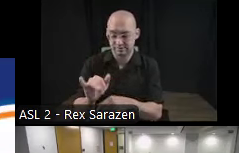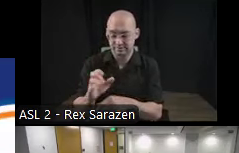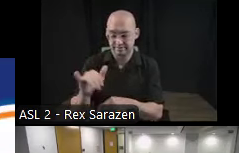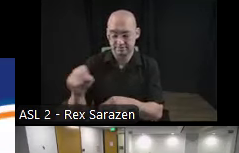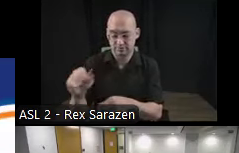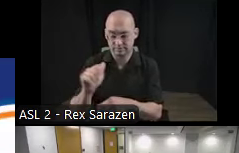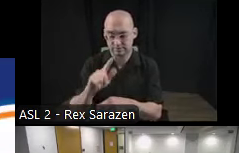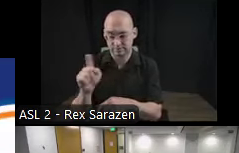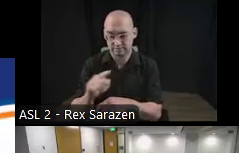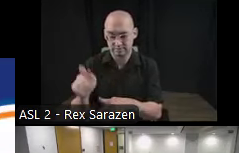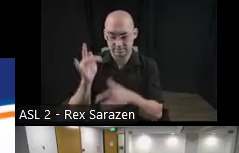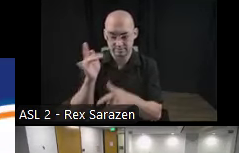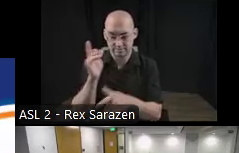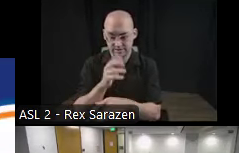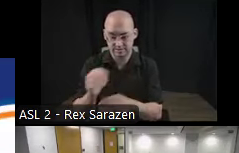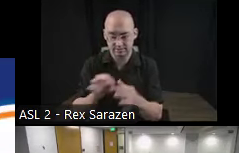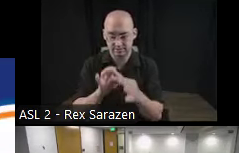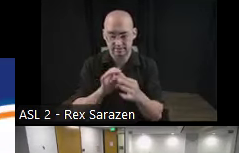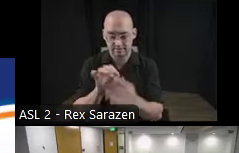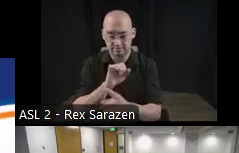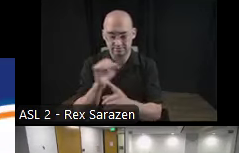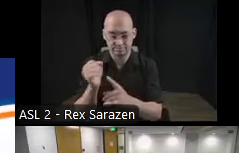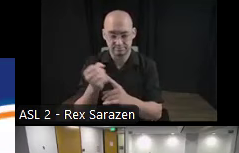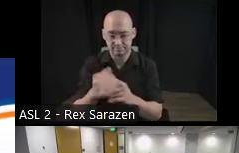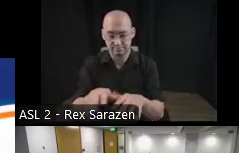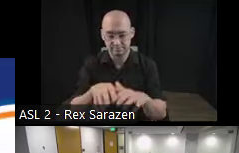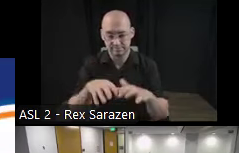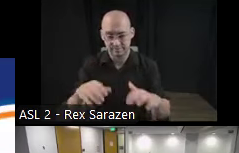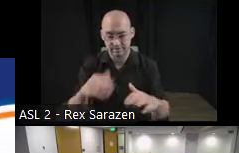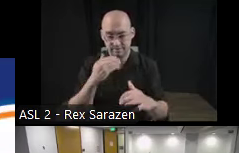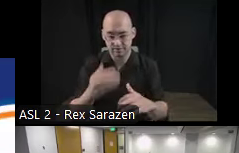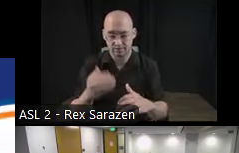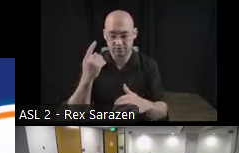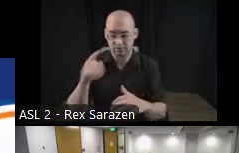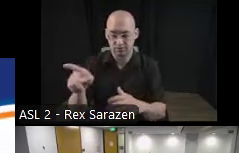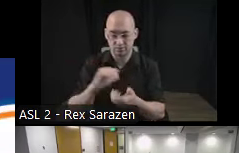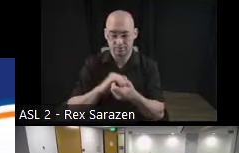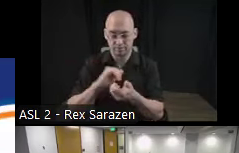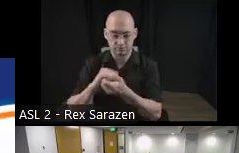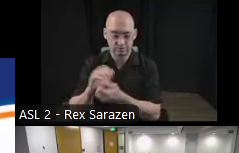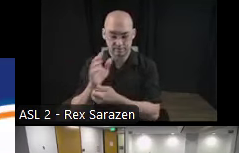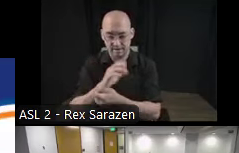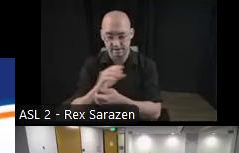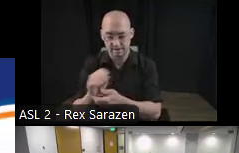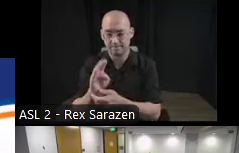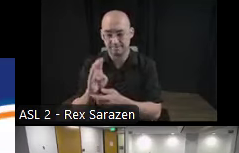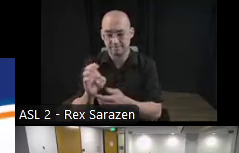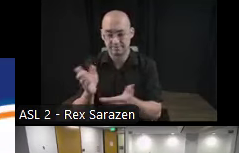conditions advisory committee. Thank you, Assembly Member Pellerin, for your partnership and for being with us